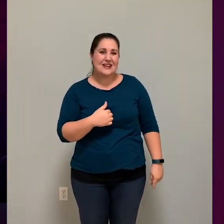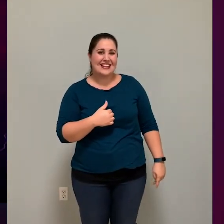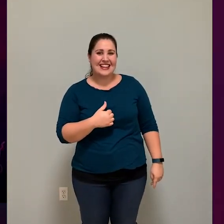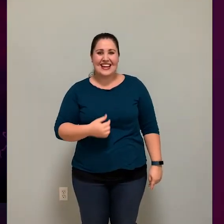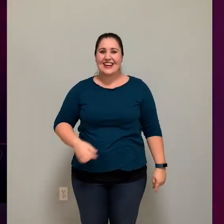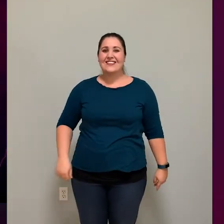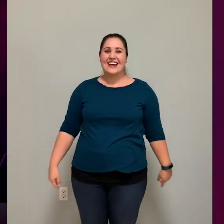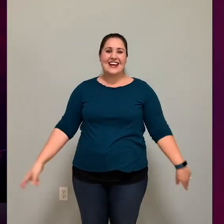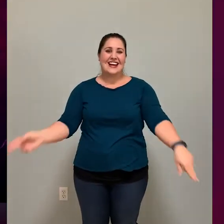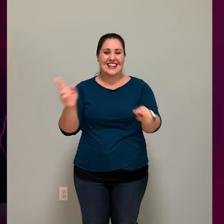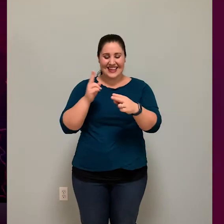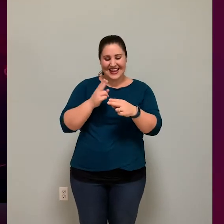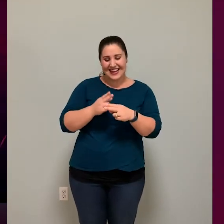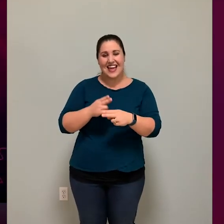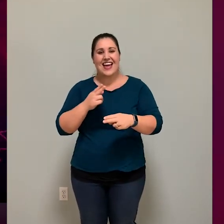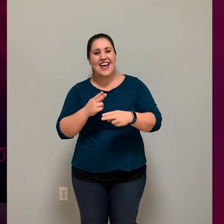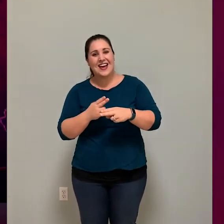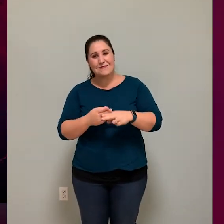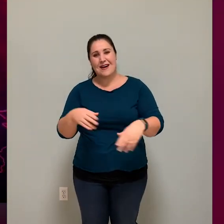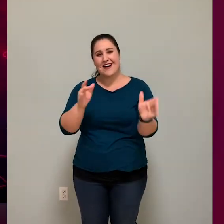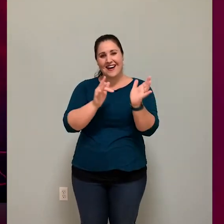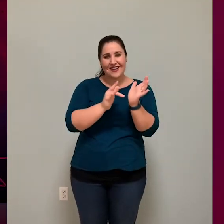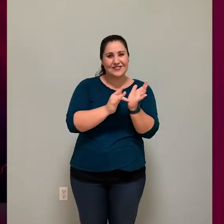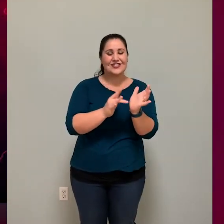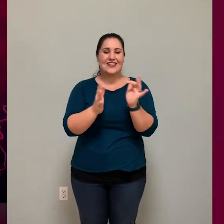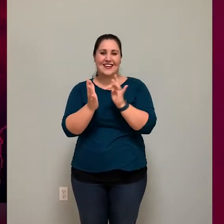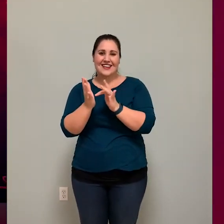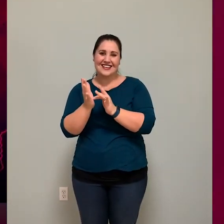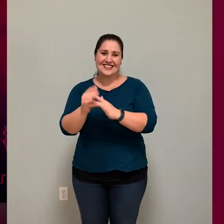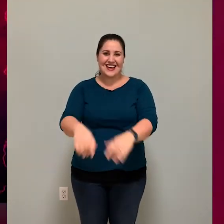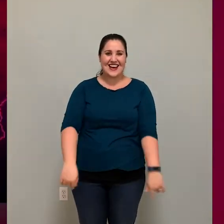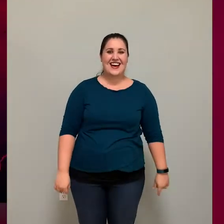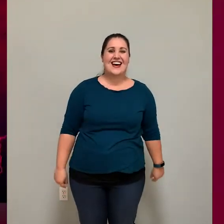I believe in the name of